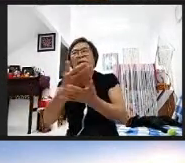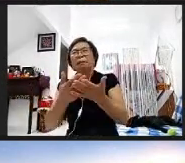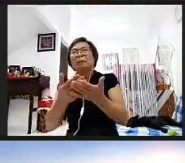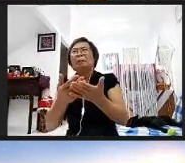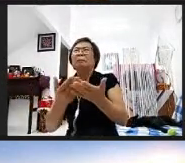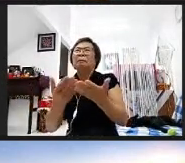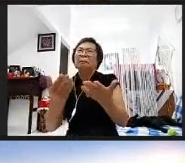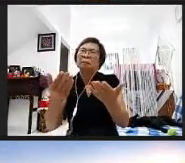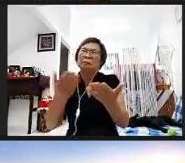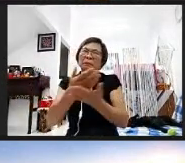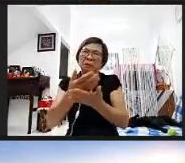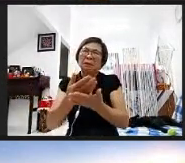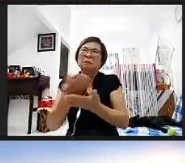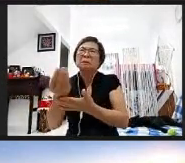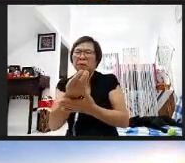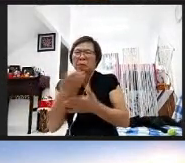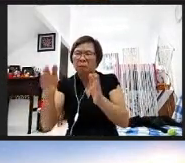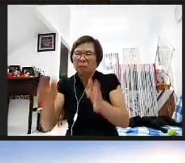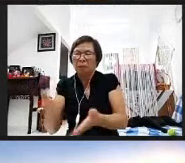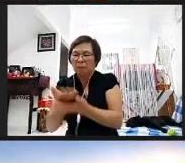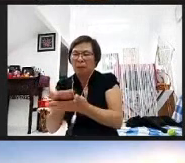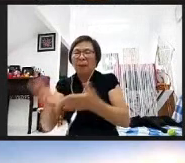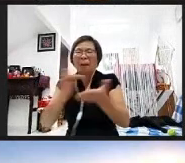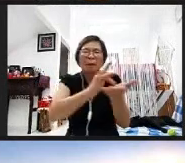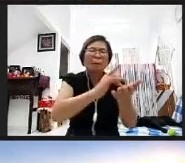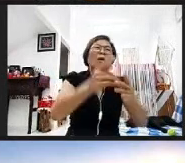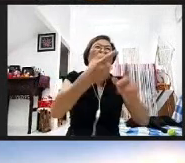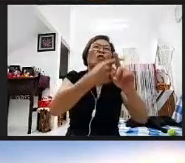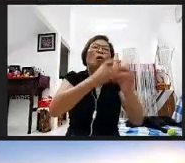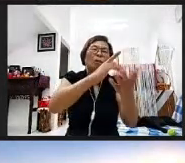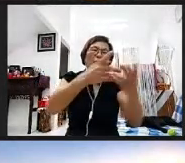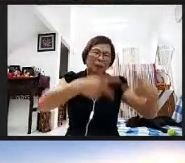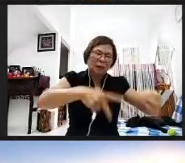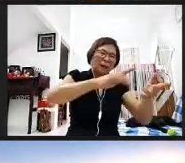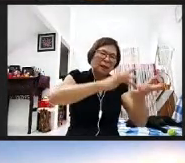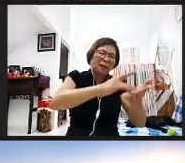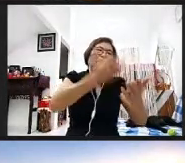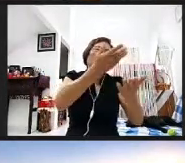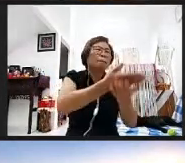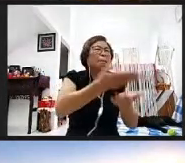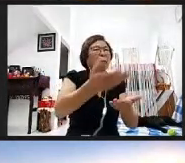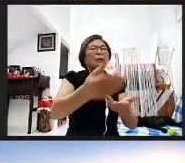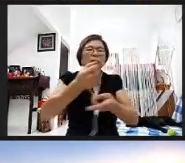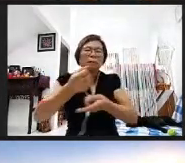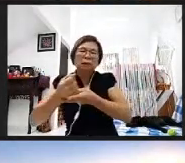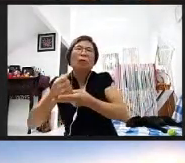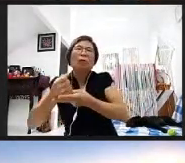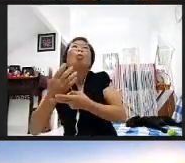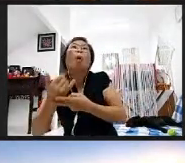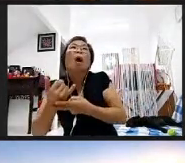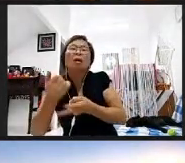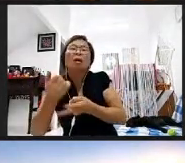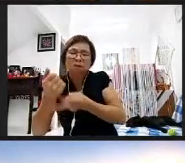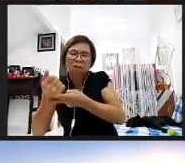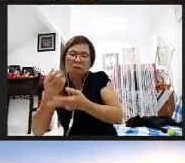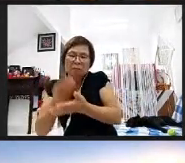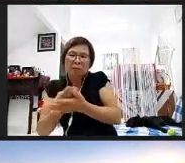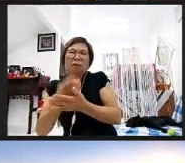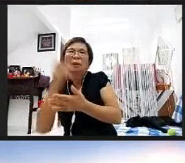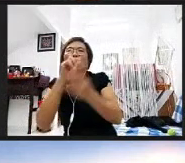medicine over the counter, either from the pharmacy or from the clinics, just to save on paying for